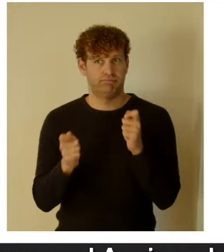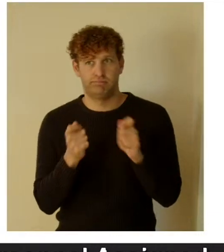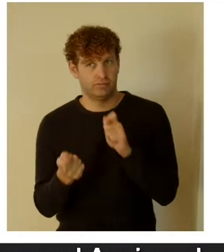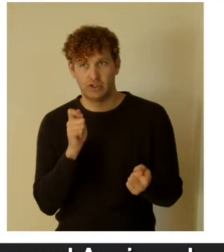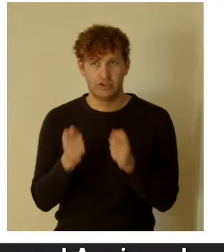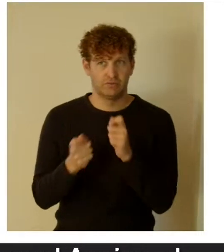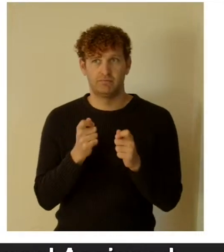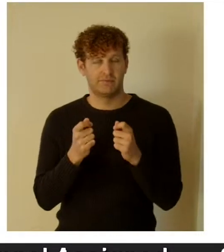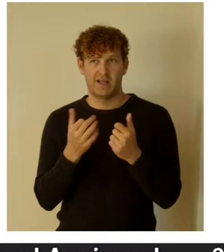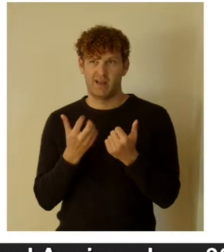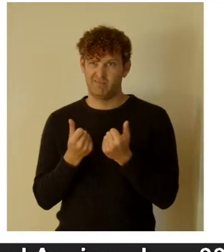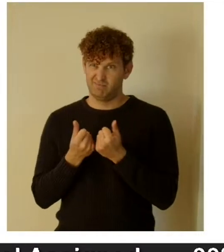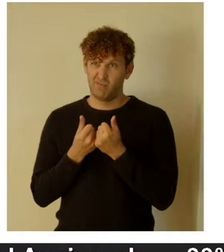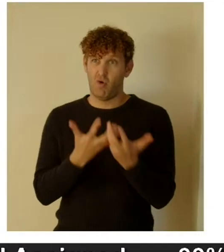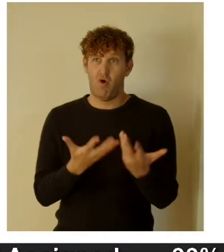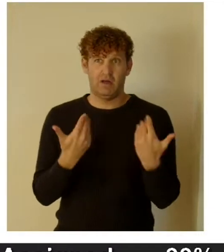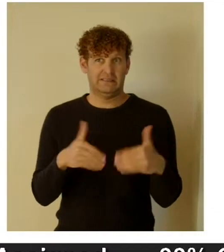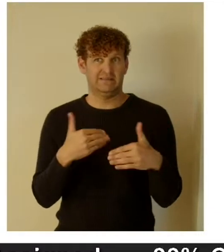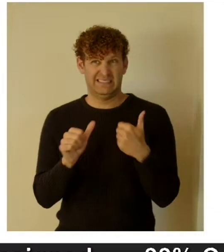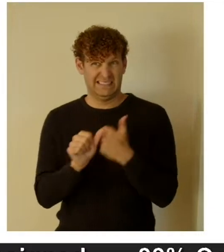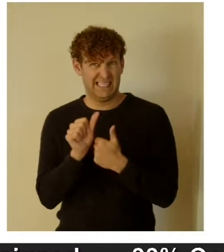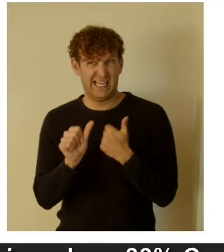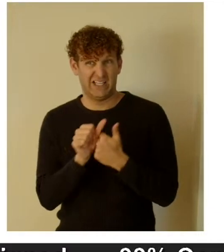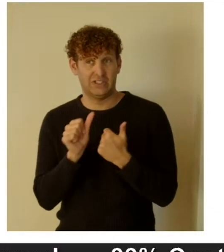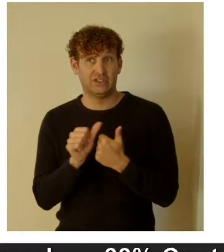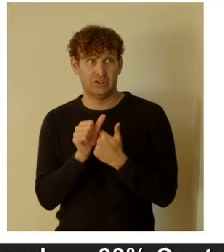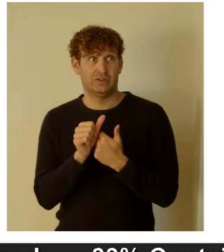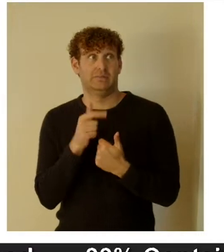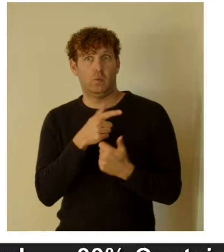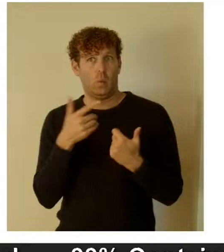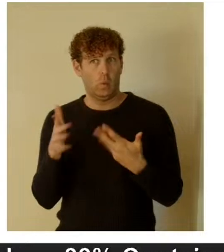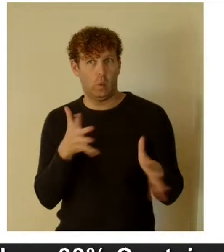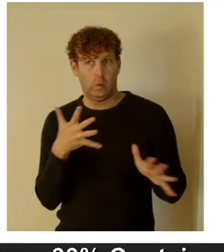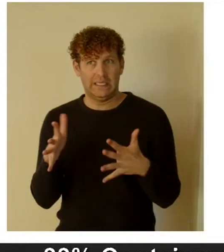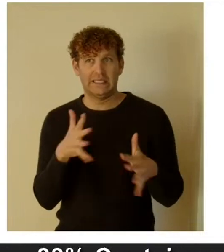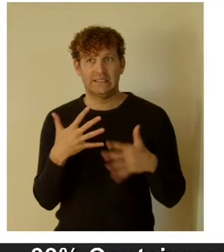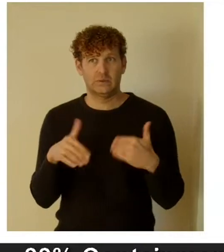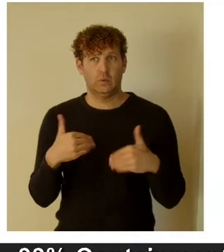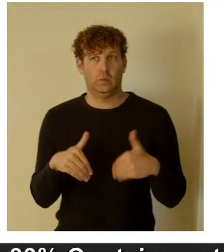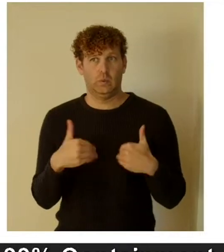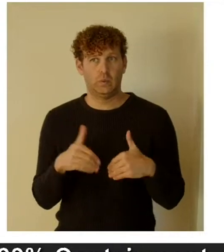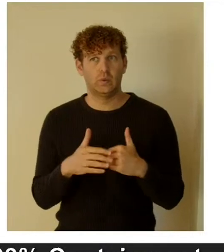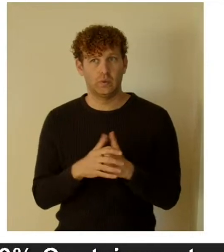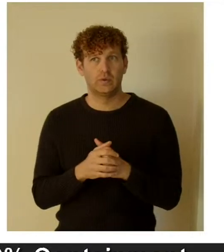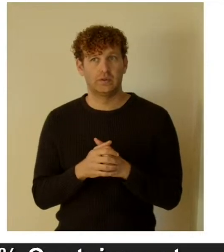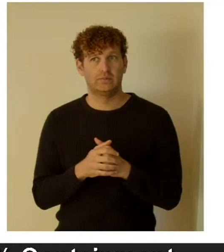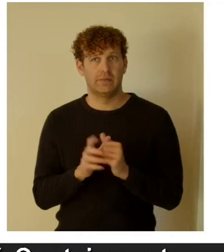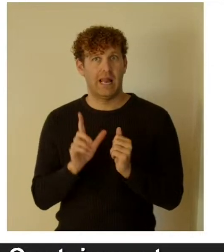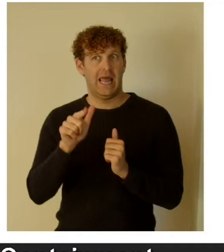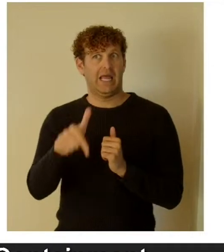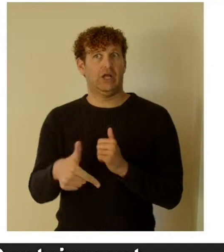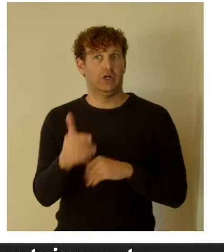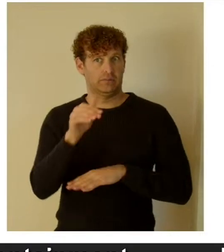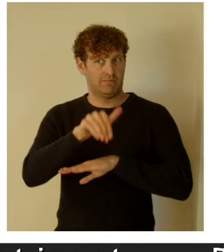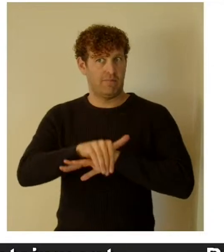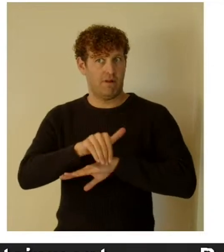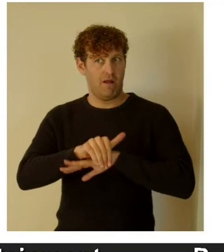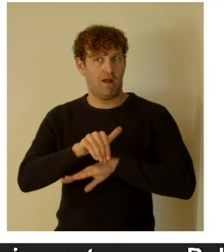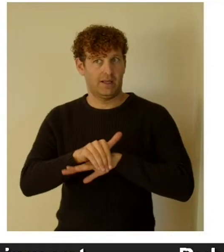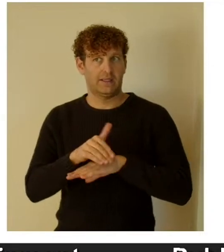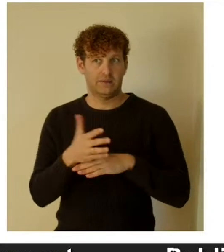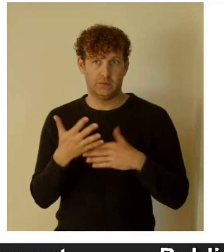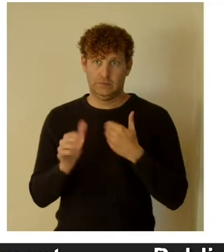danger, especially with the winds that could pick up later. So we're still in the area. We're making